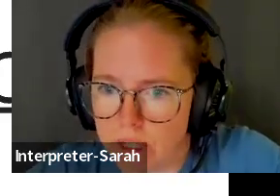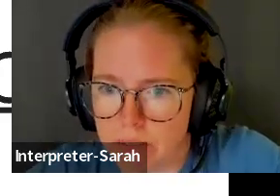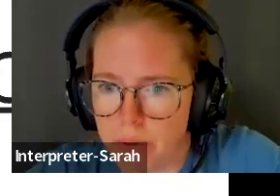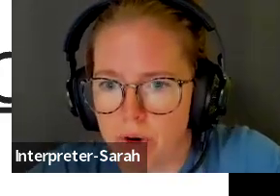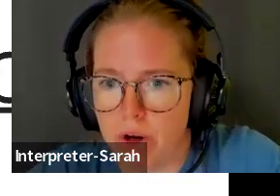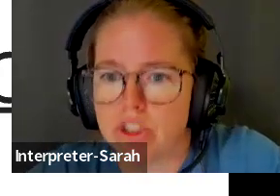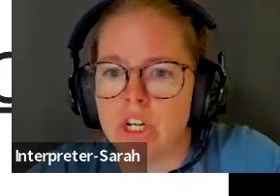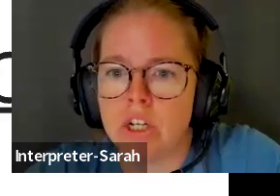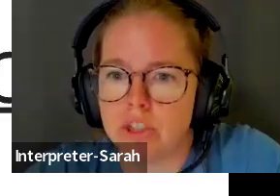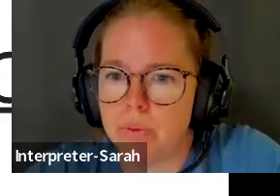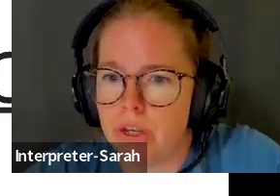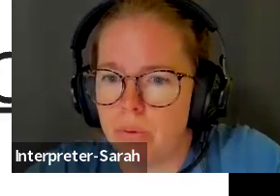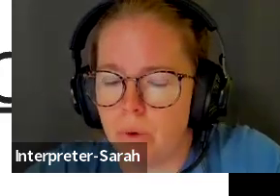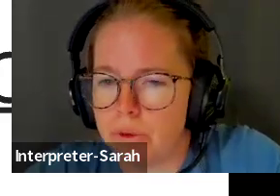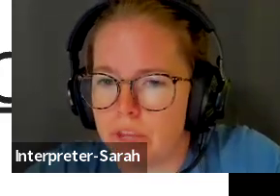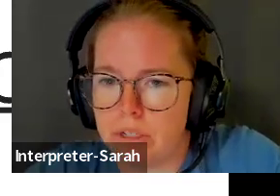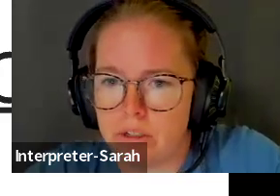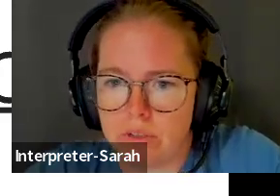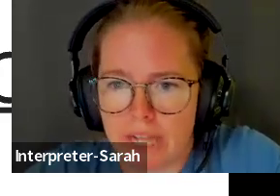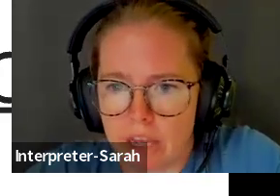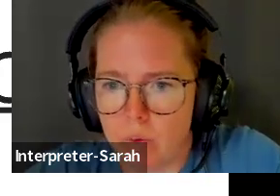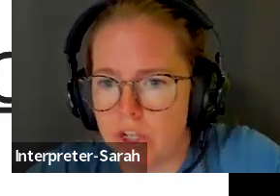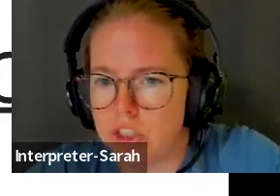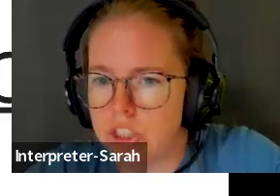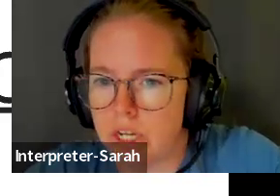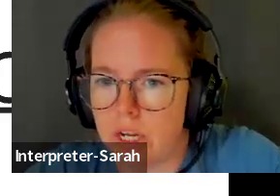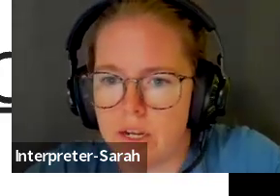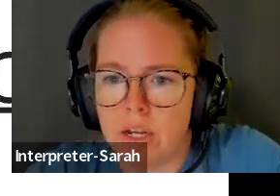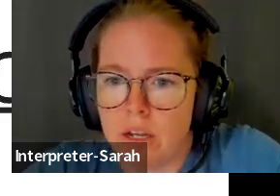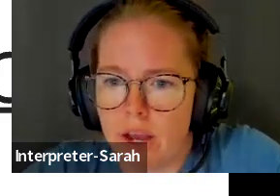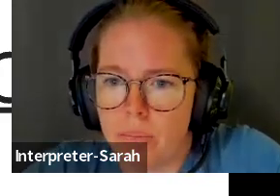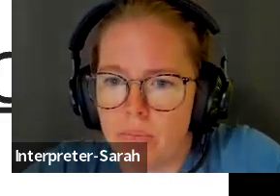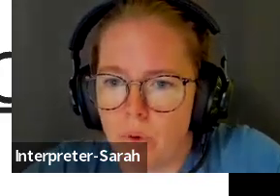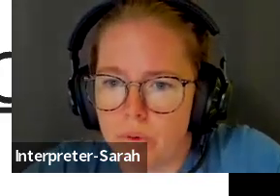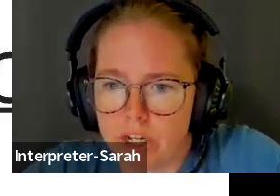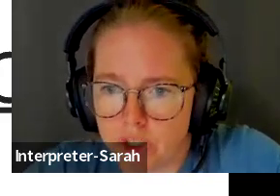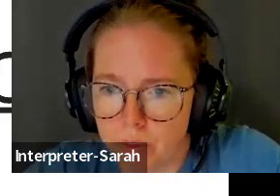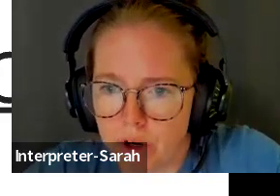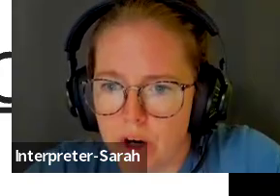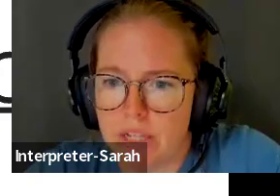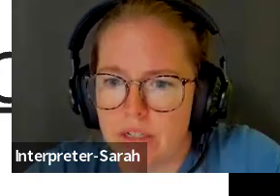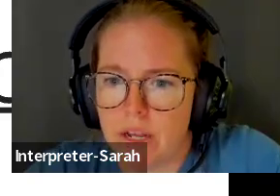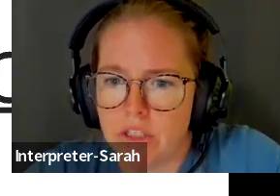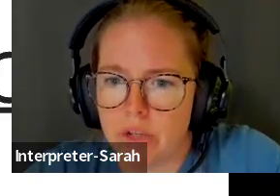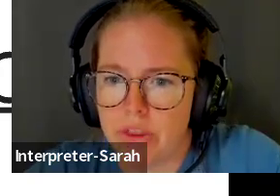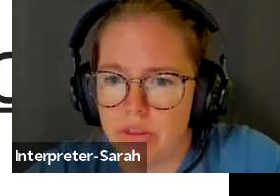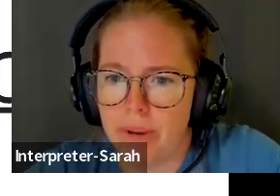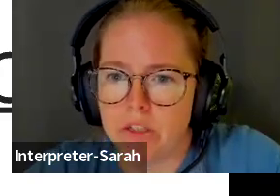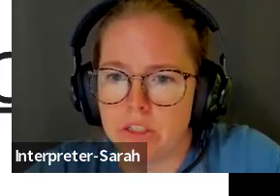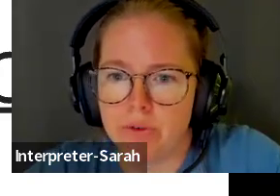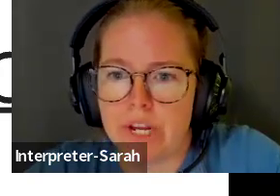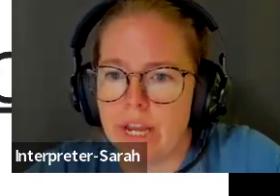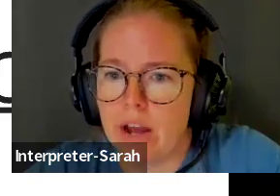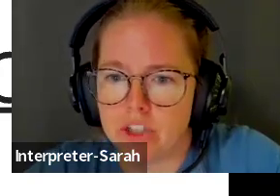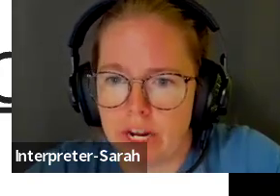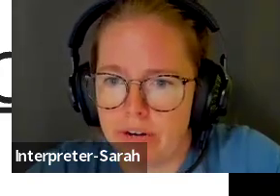do the oralism approach? Should we work with them and use sign language to work with an interpreter? And so the